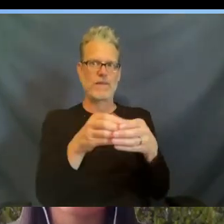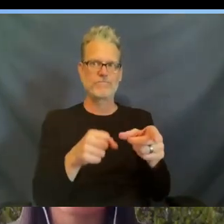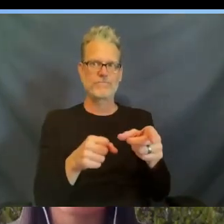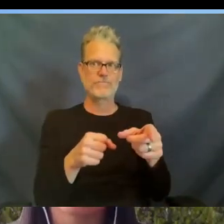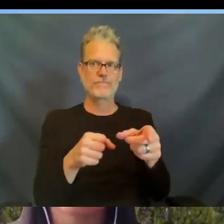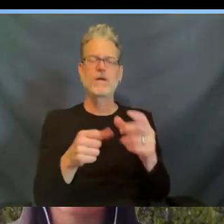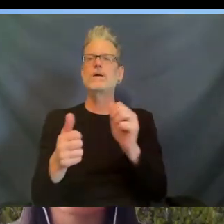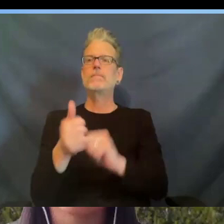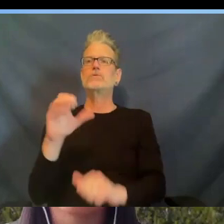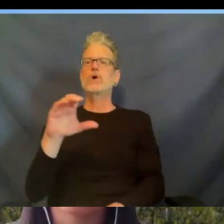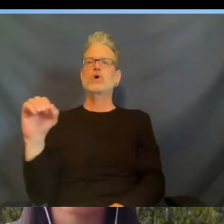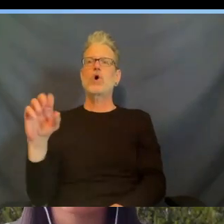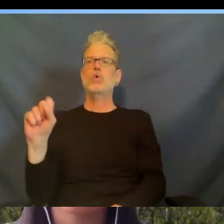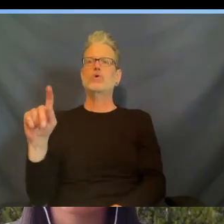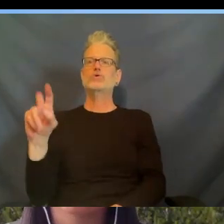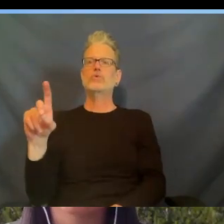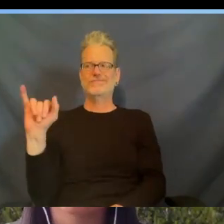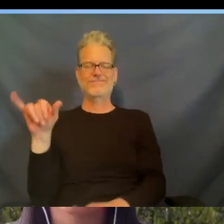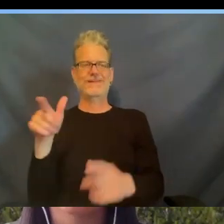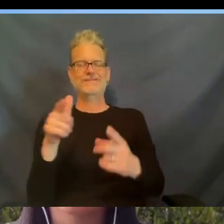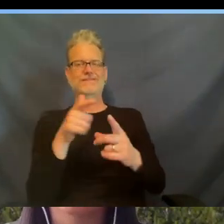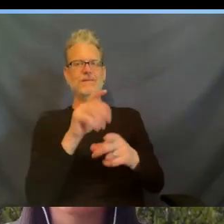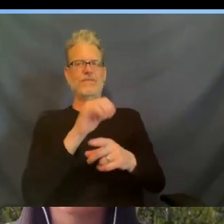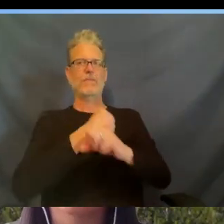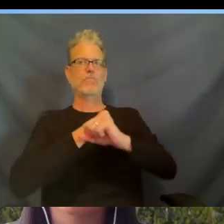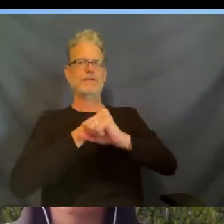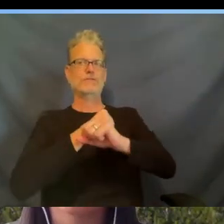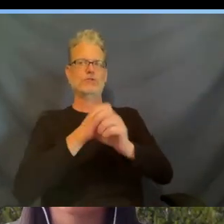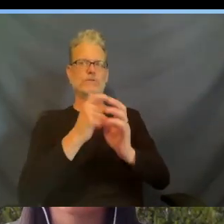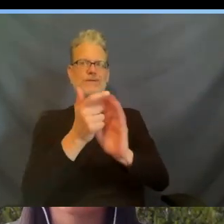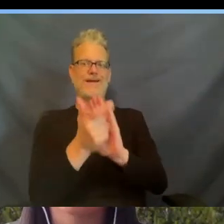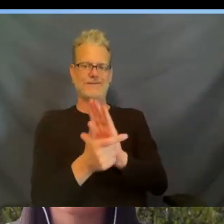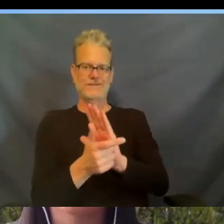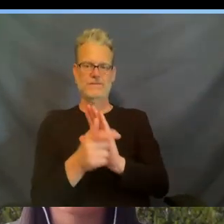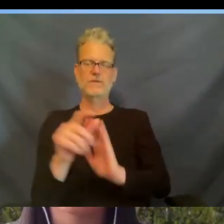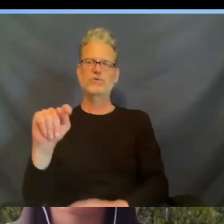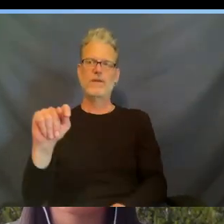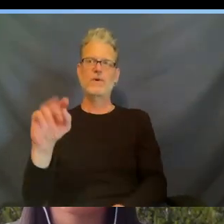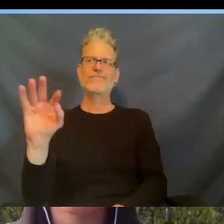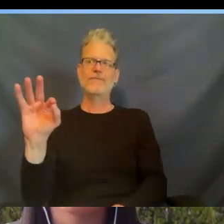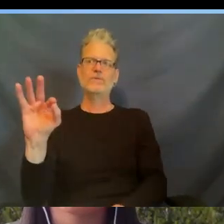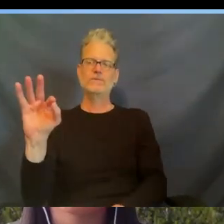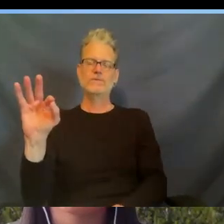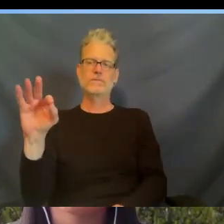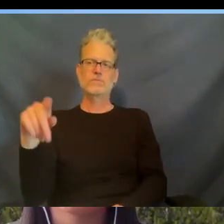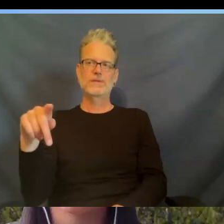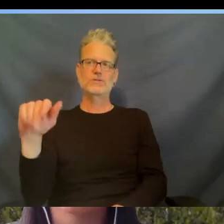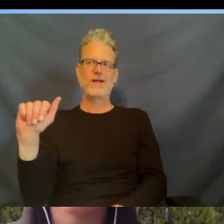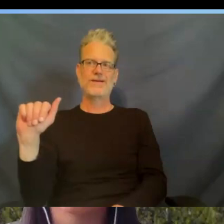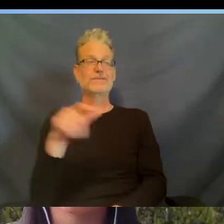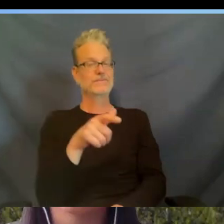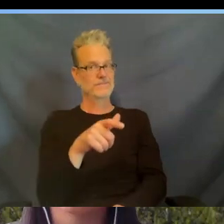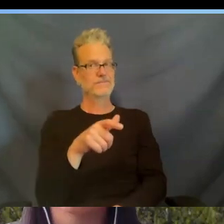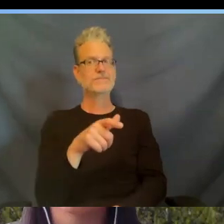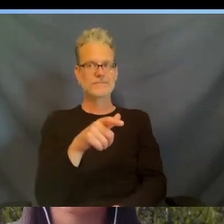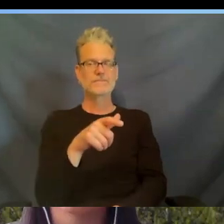co-stewardship authority is the Tribal Forest Protection Act, which does have some limitations in terms of the scope. But